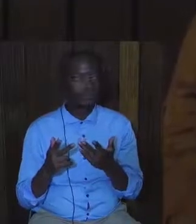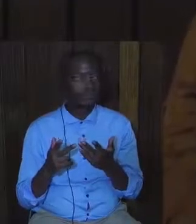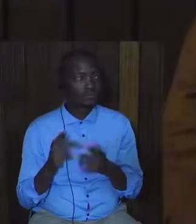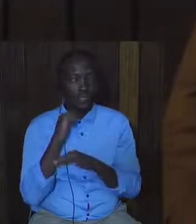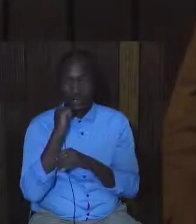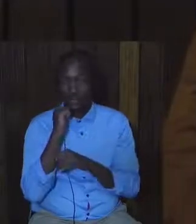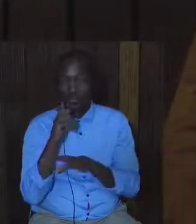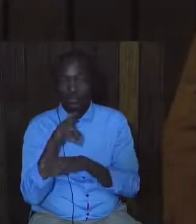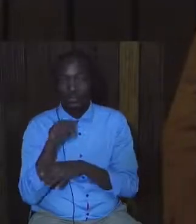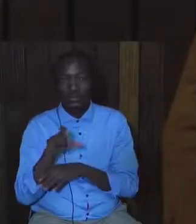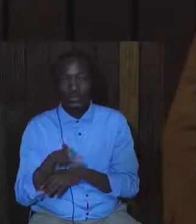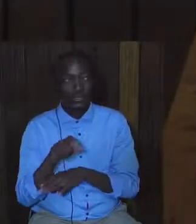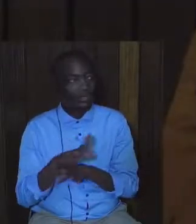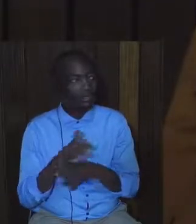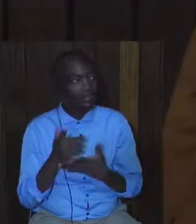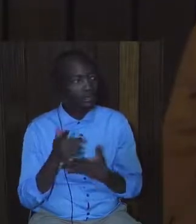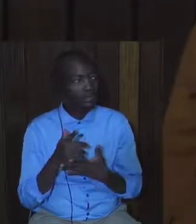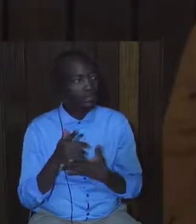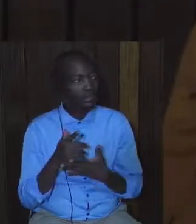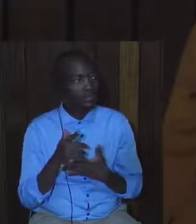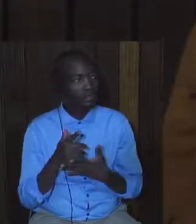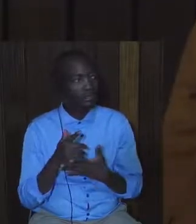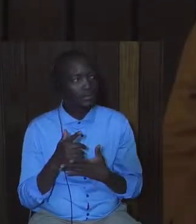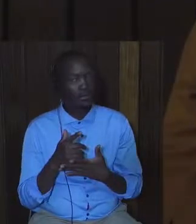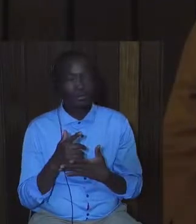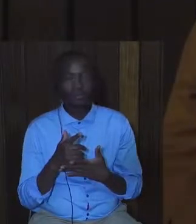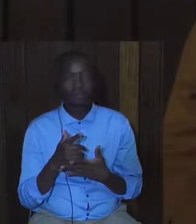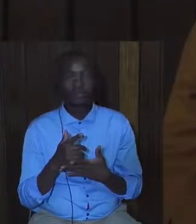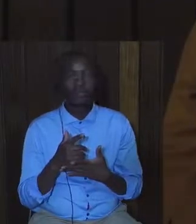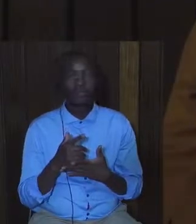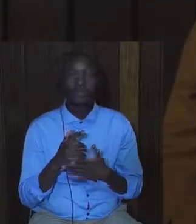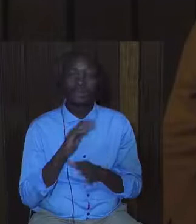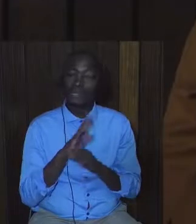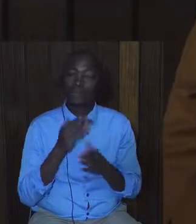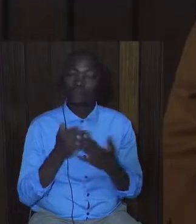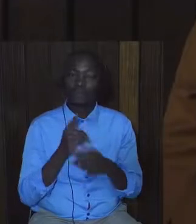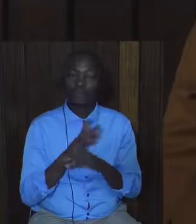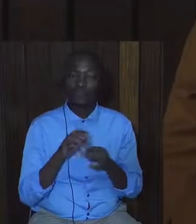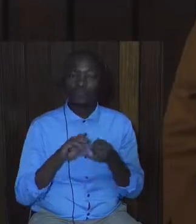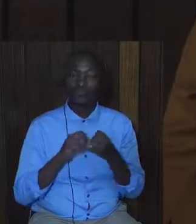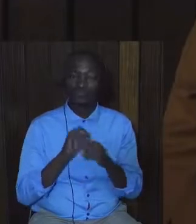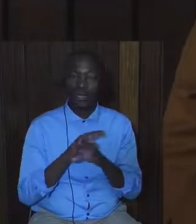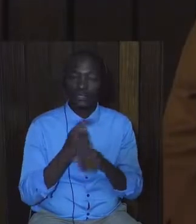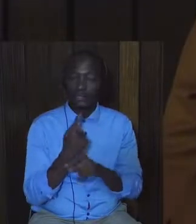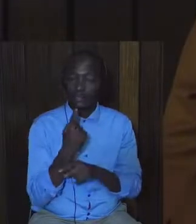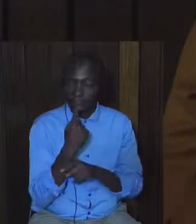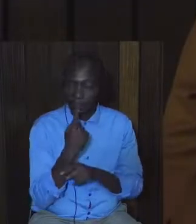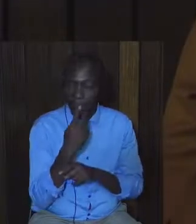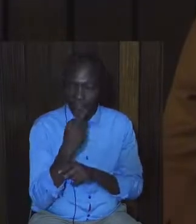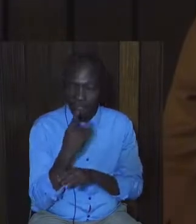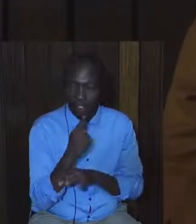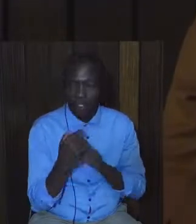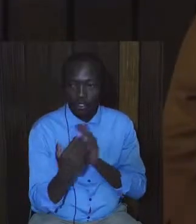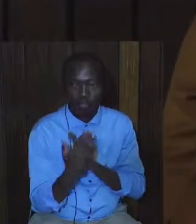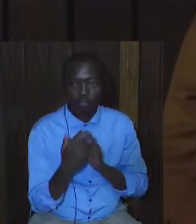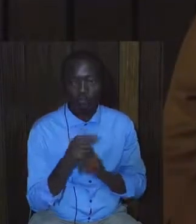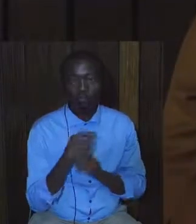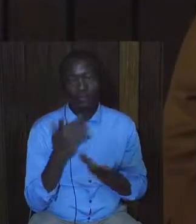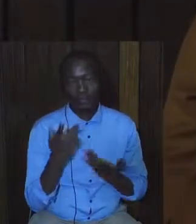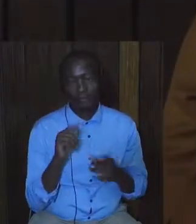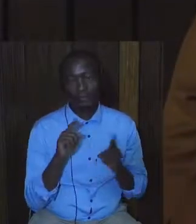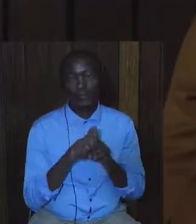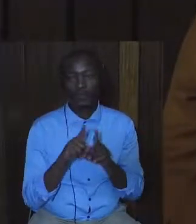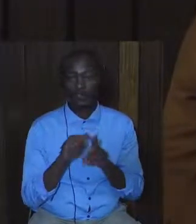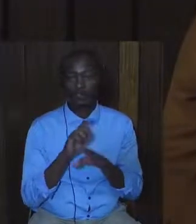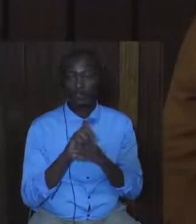Sorry, Chair, I'll move this closer. Is that better? Is that? If you could maybe just try and speak closer to the mic. Yes. But